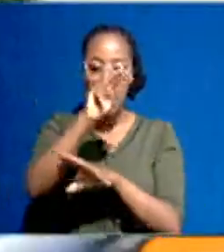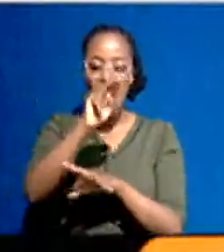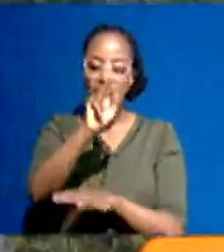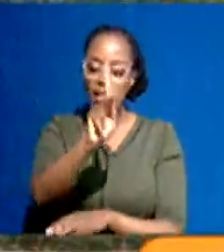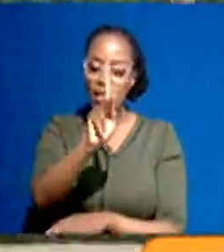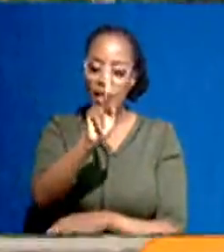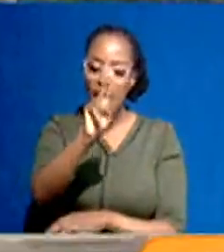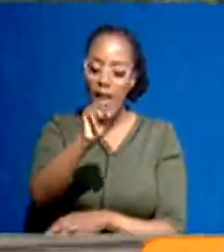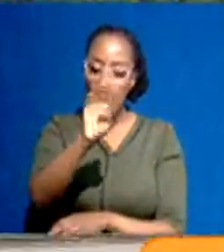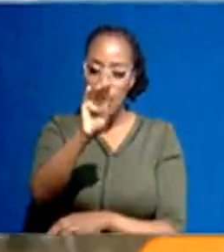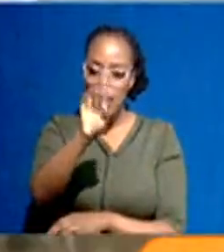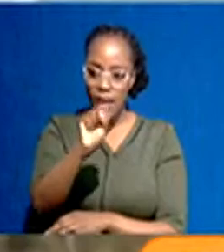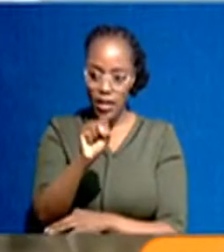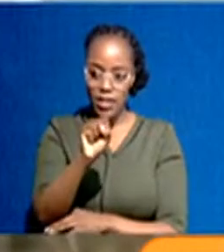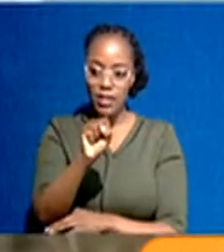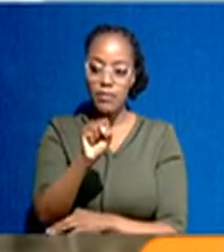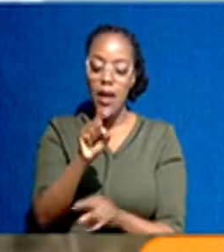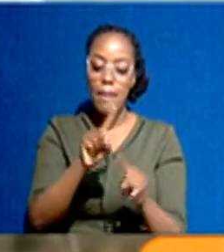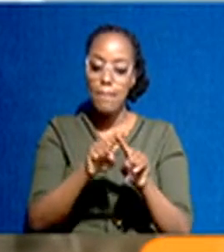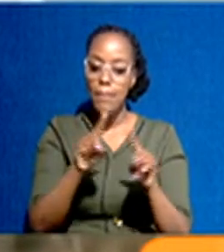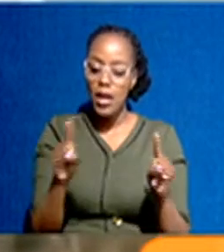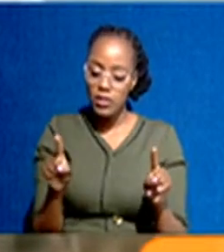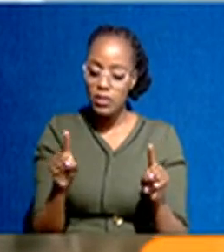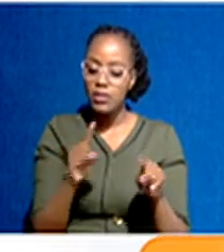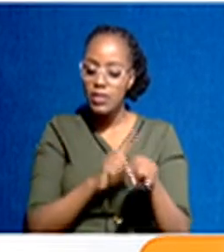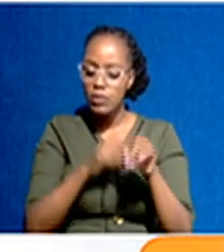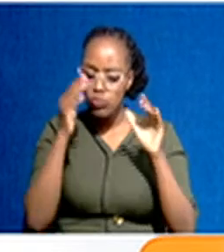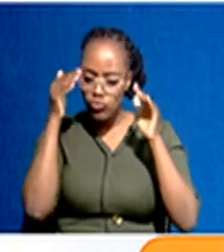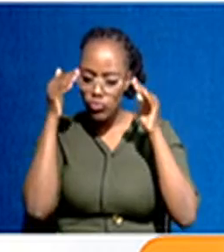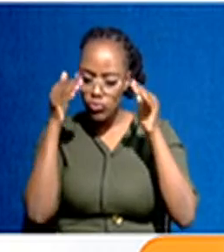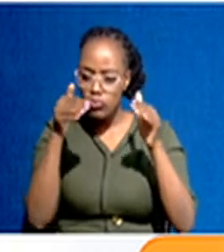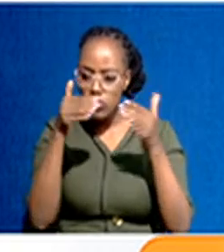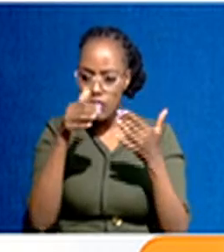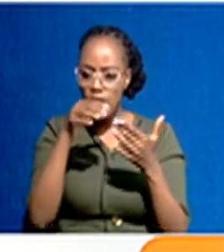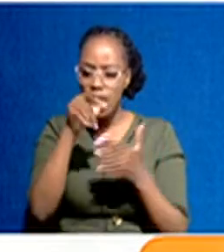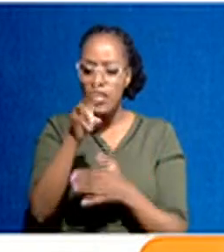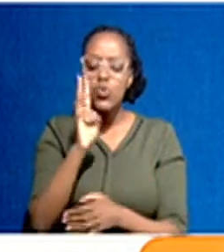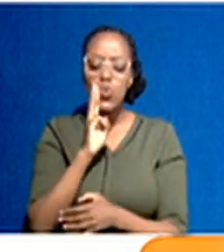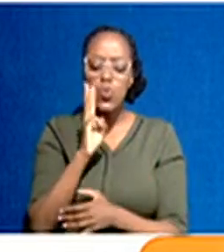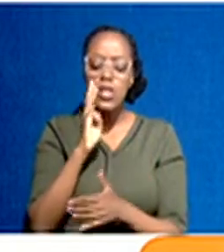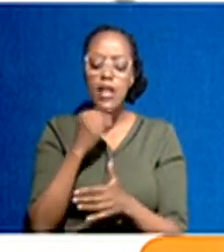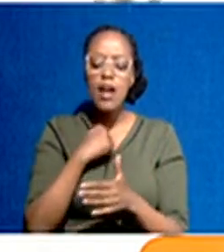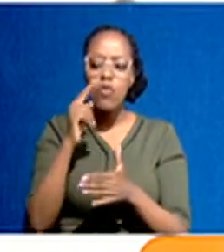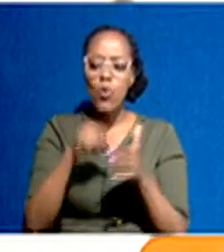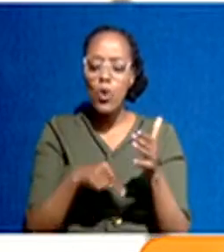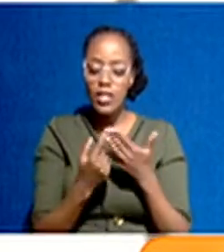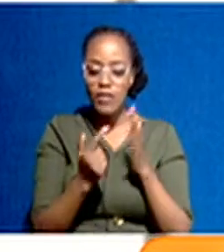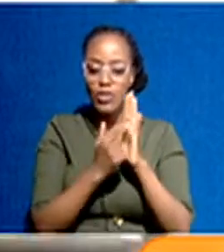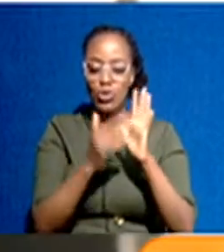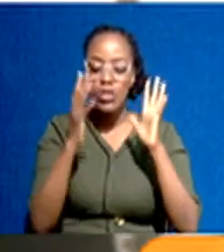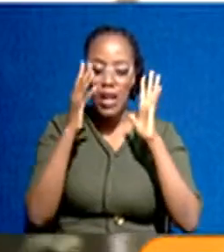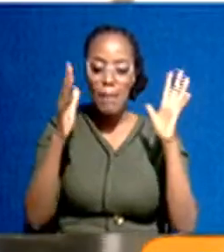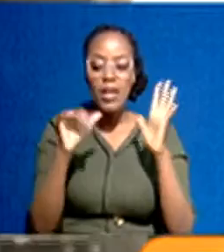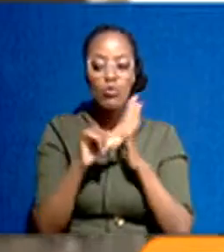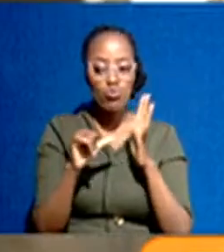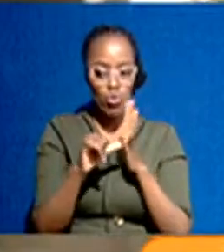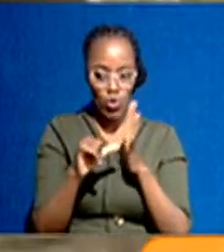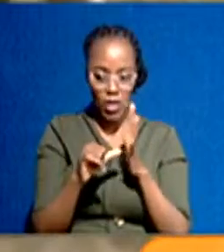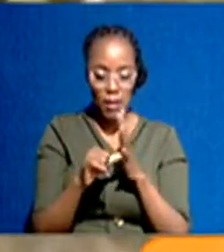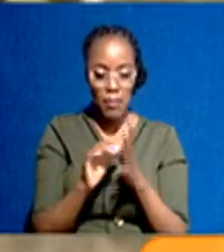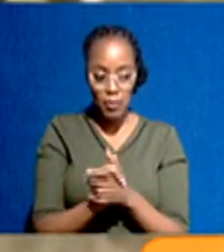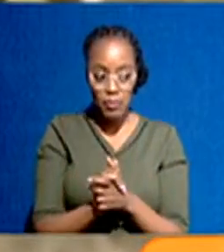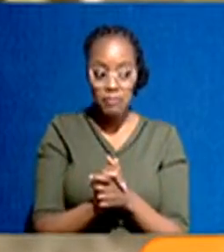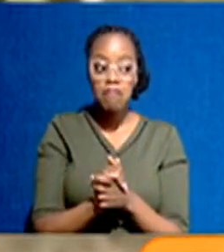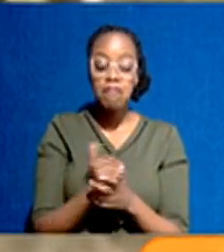of Statistics. However, a closer look at the contents of that water paint a worrying picture. The fact